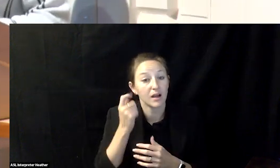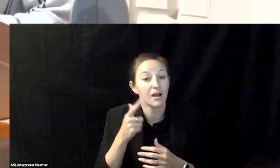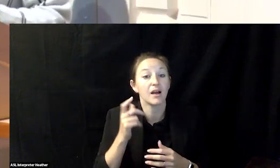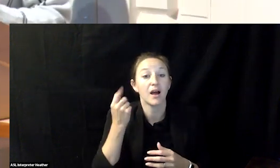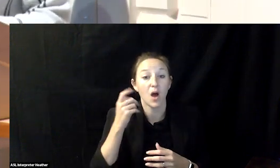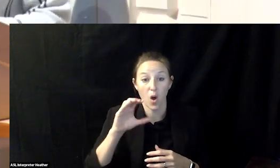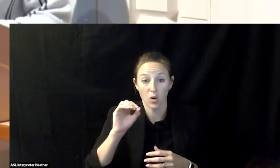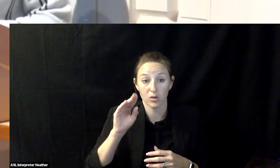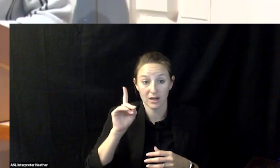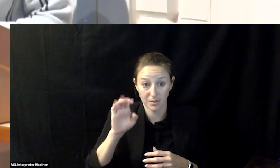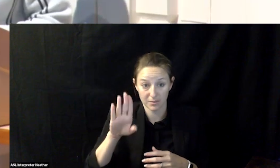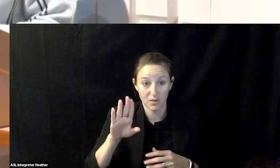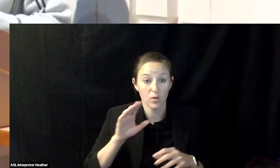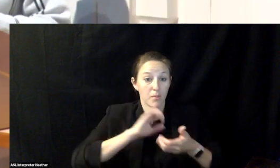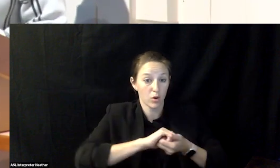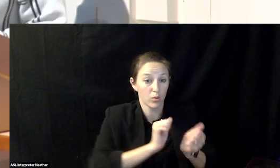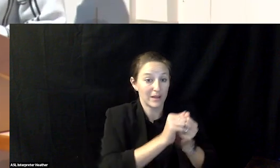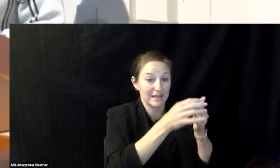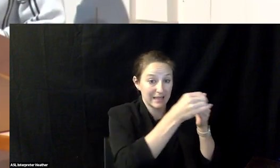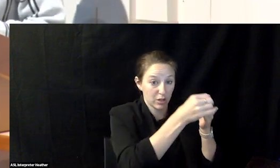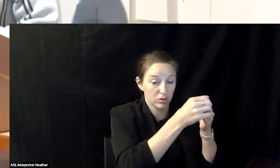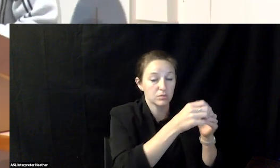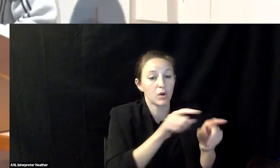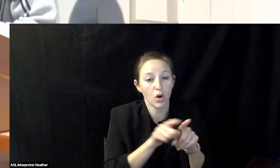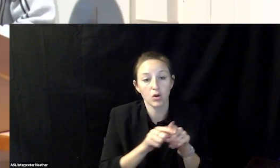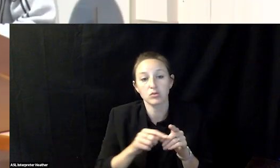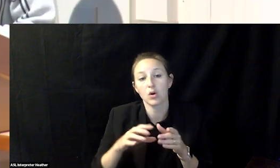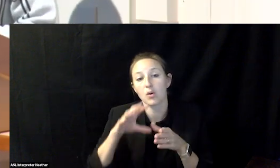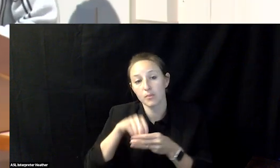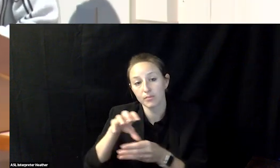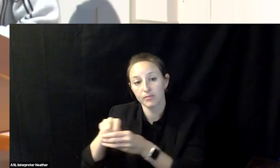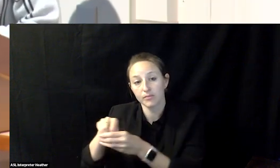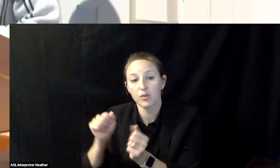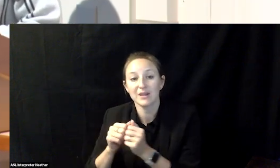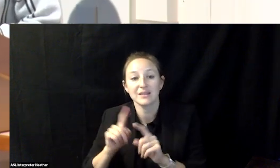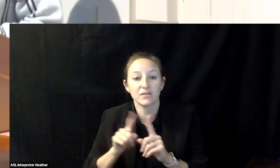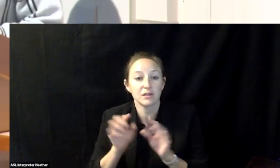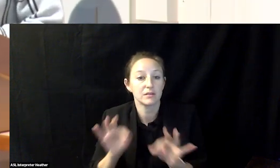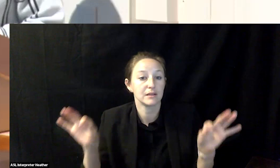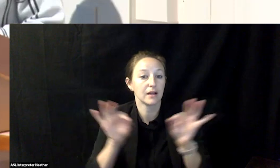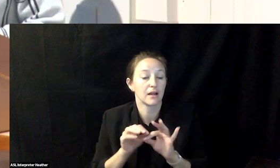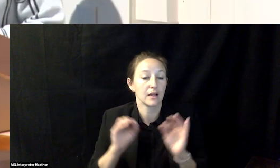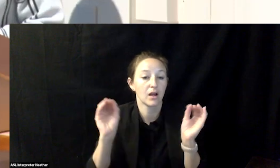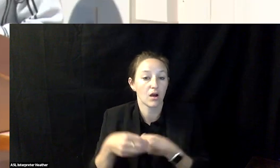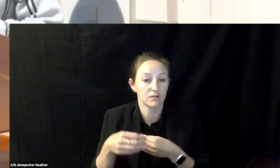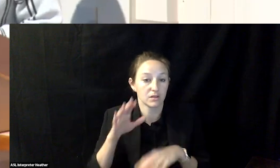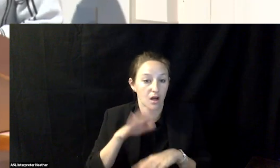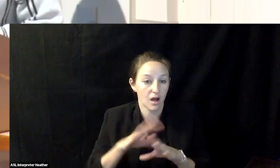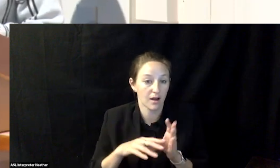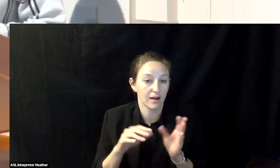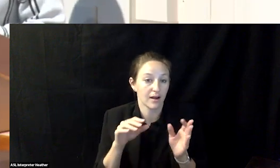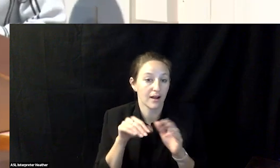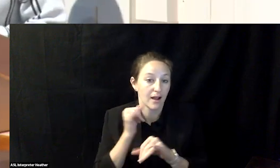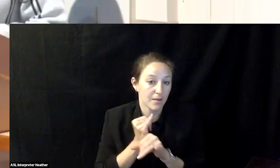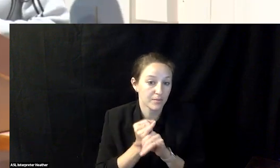partners with university leaders, but also key offices on campus to drive equity and